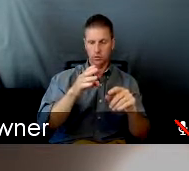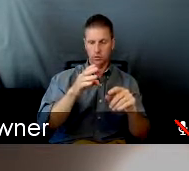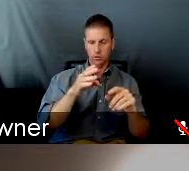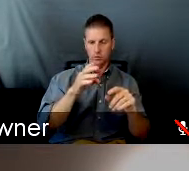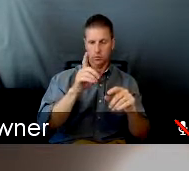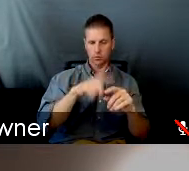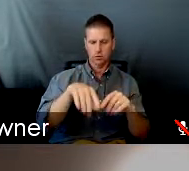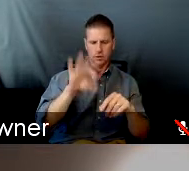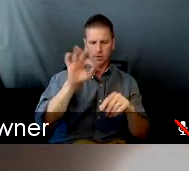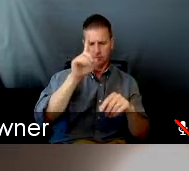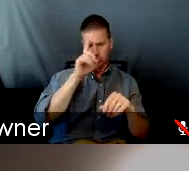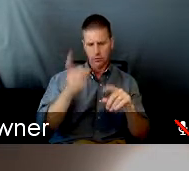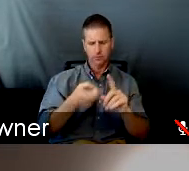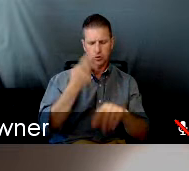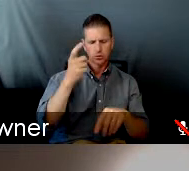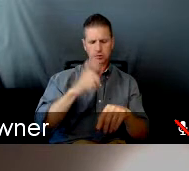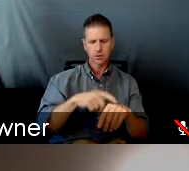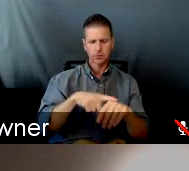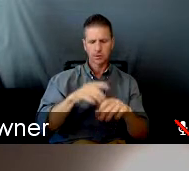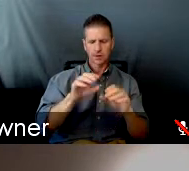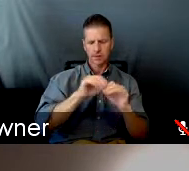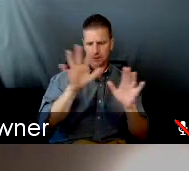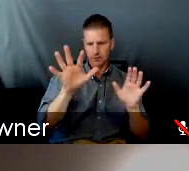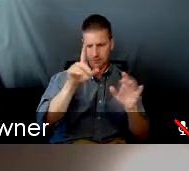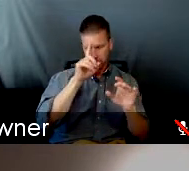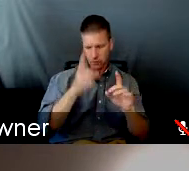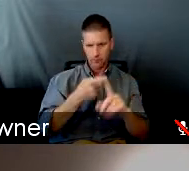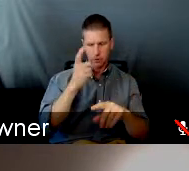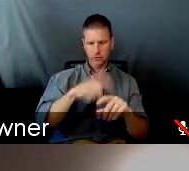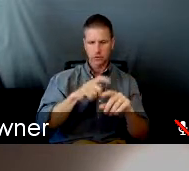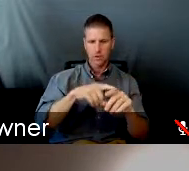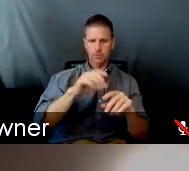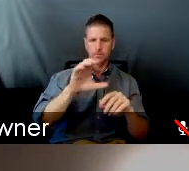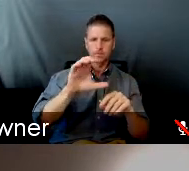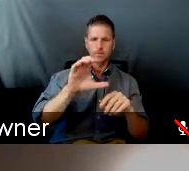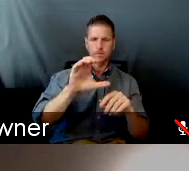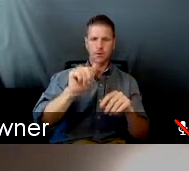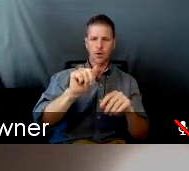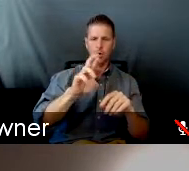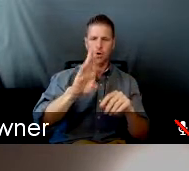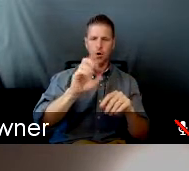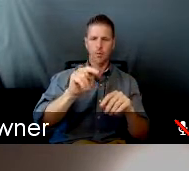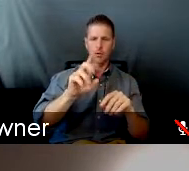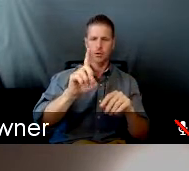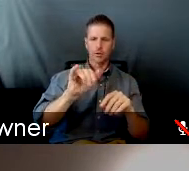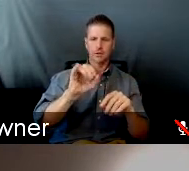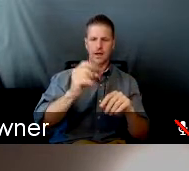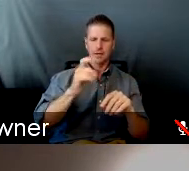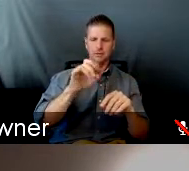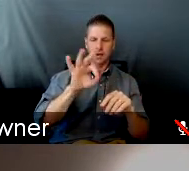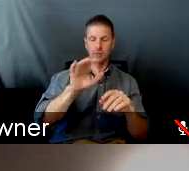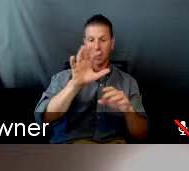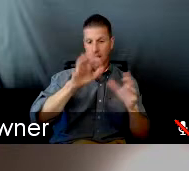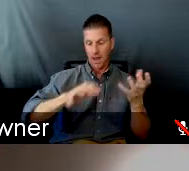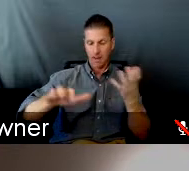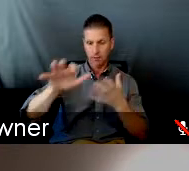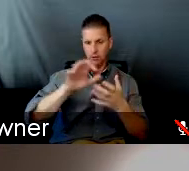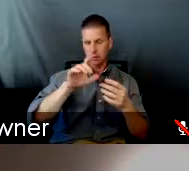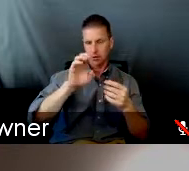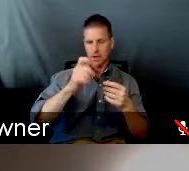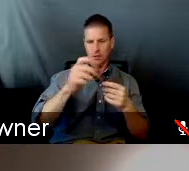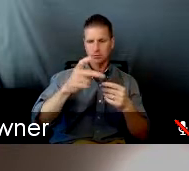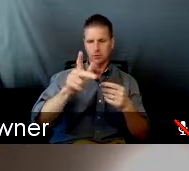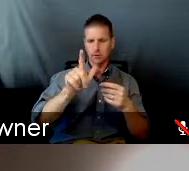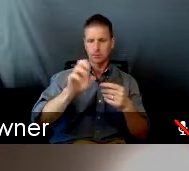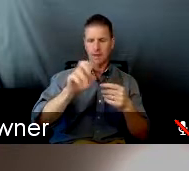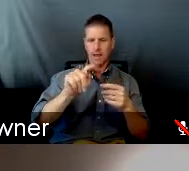detect for the first time, clearly detect for the first time carbon dioxide in an atmosphere of an exoplanet using the transit technique,